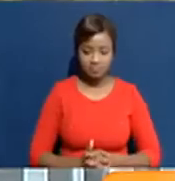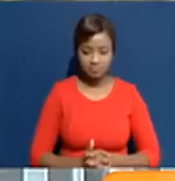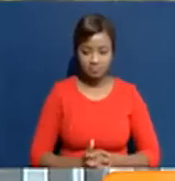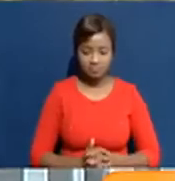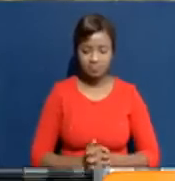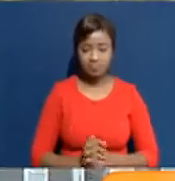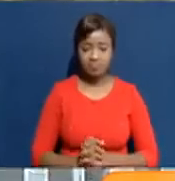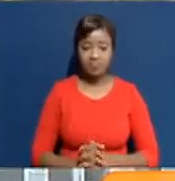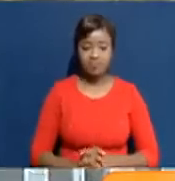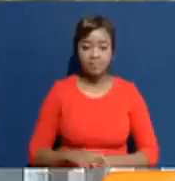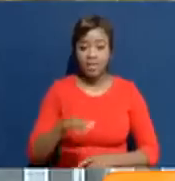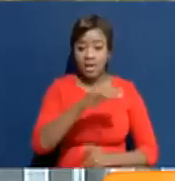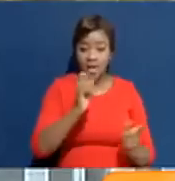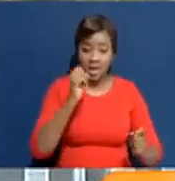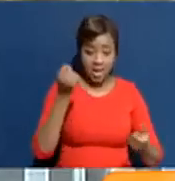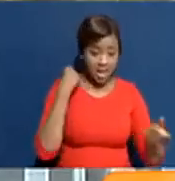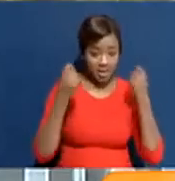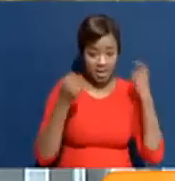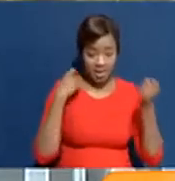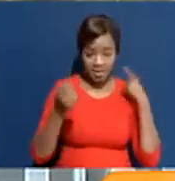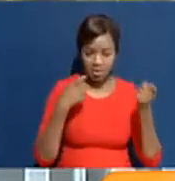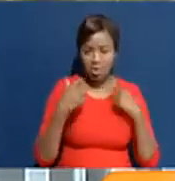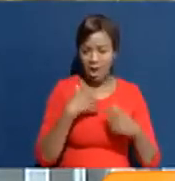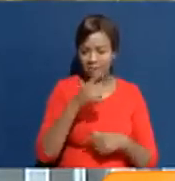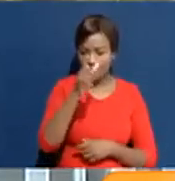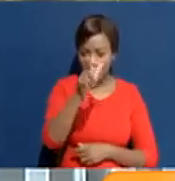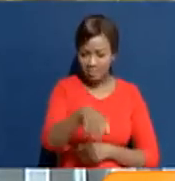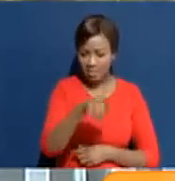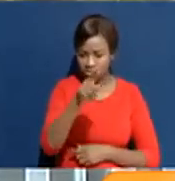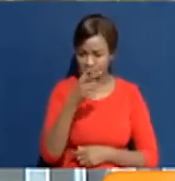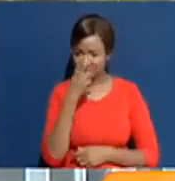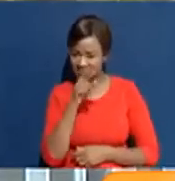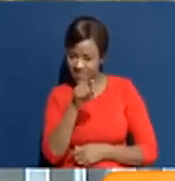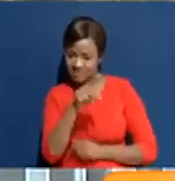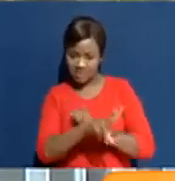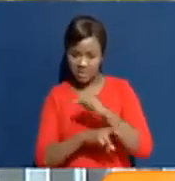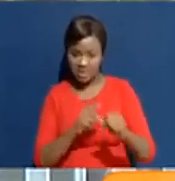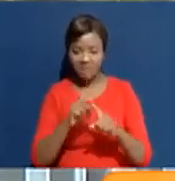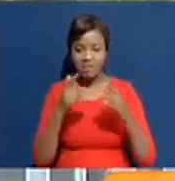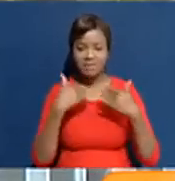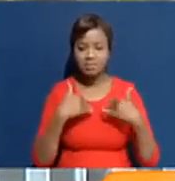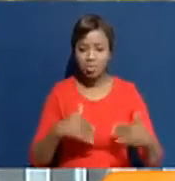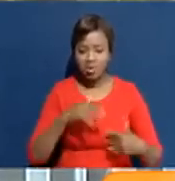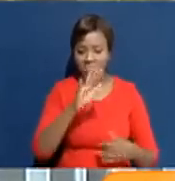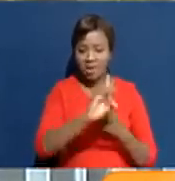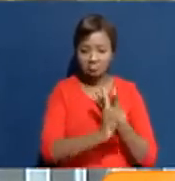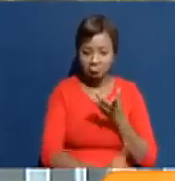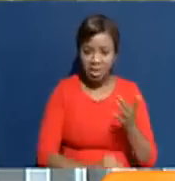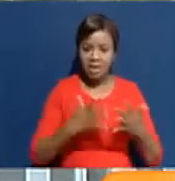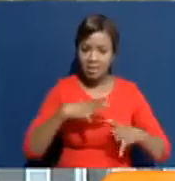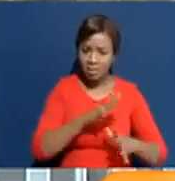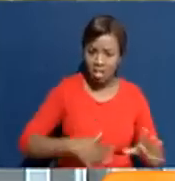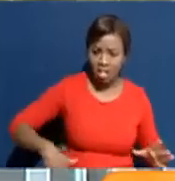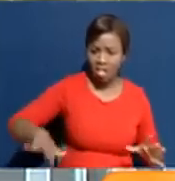To Kericho now, where the death of a suspected green tea leaves thief in the Kericho on Friday has sparked